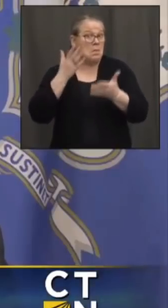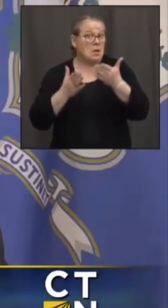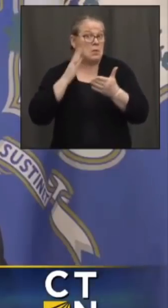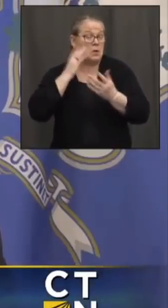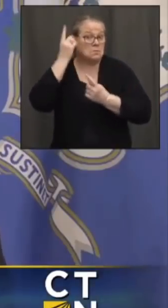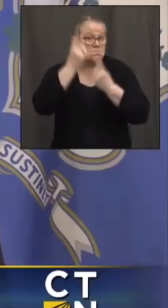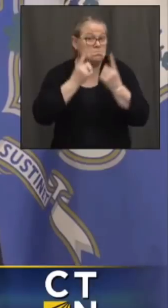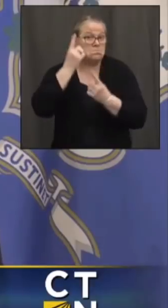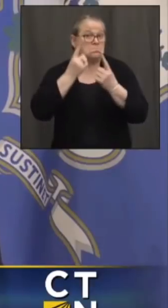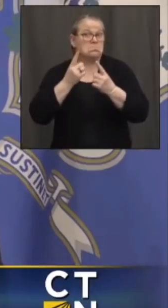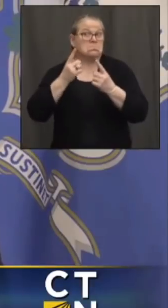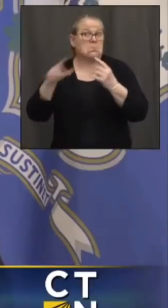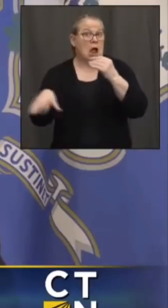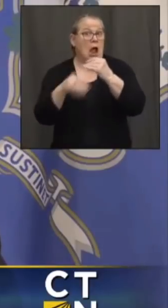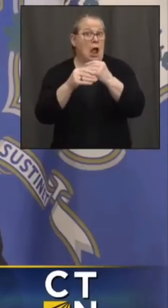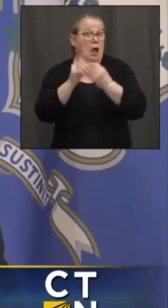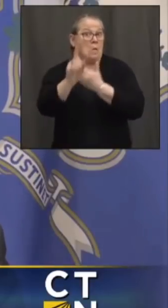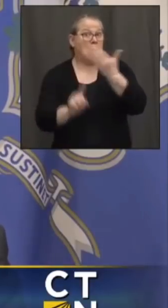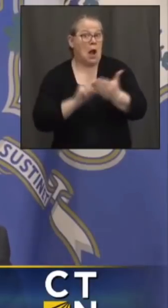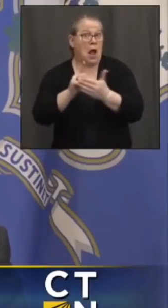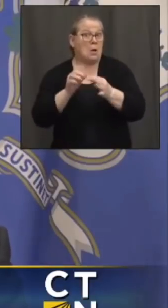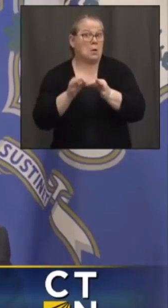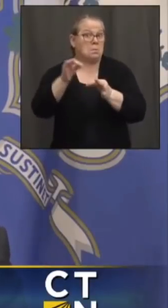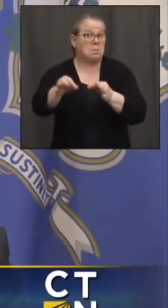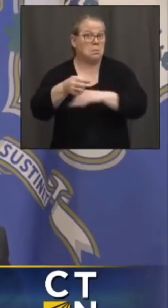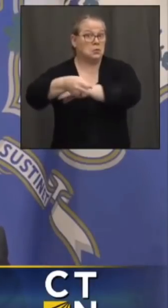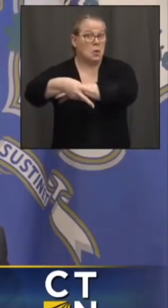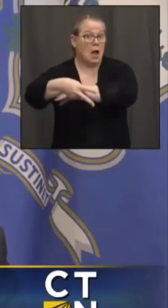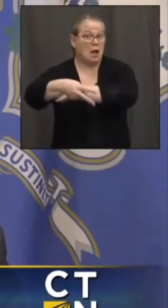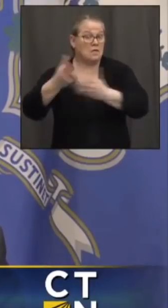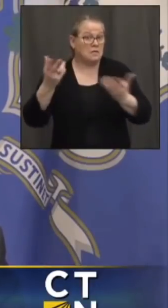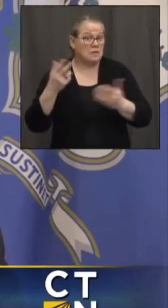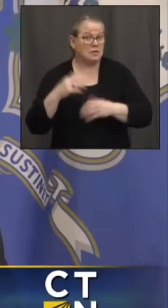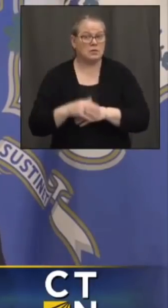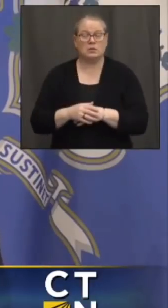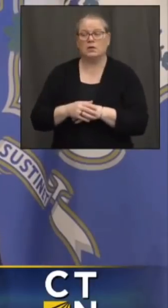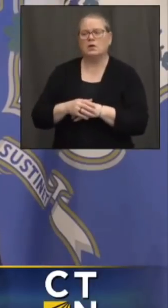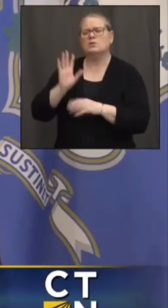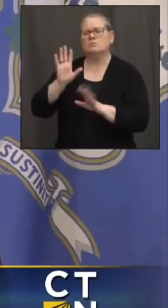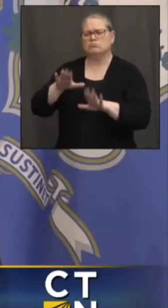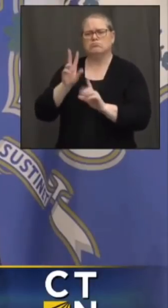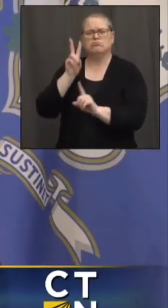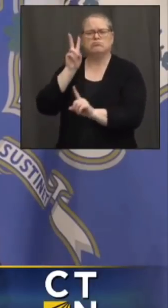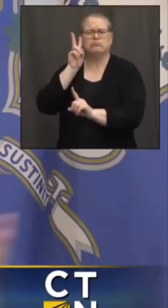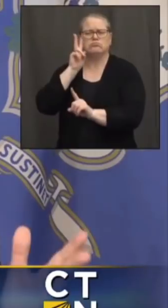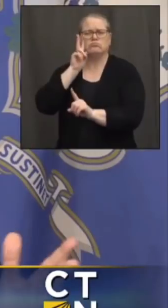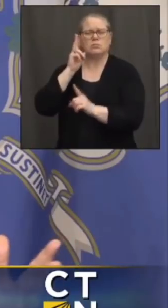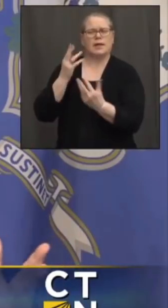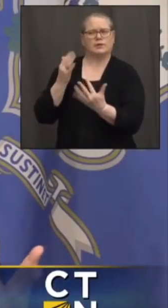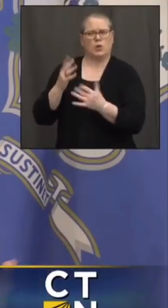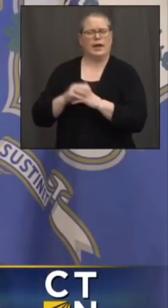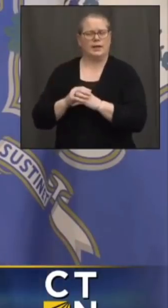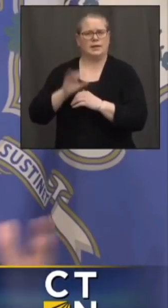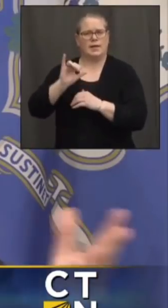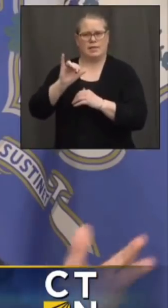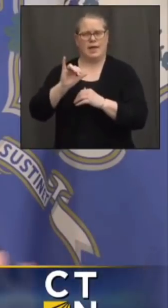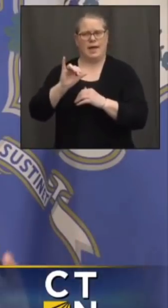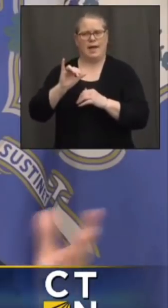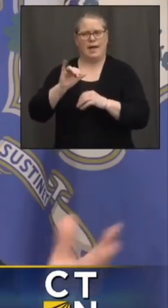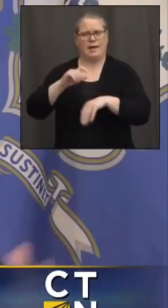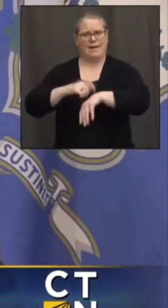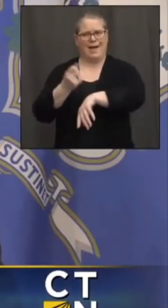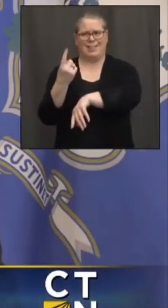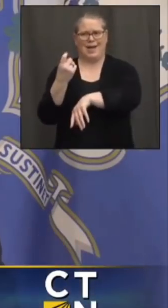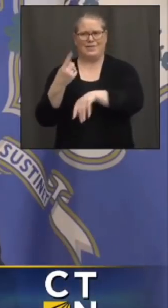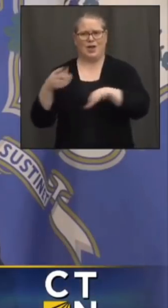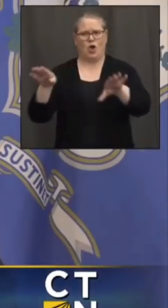Well, let's wait and see. But I think the extra hours work pretty well. It's worth pointing out, we have 50% capacity. A